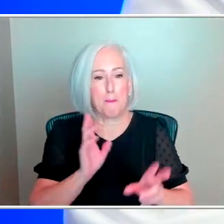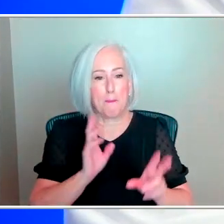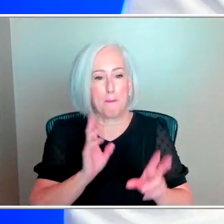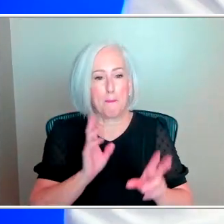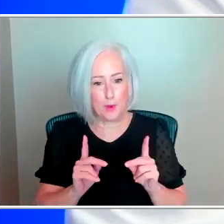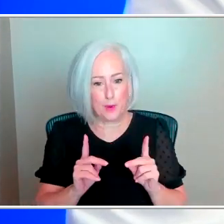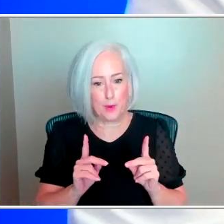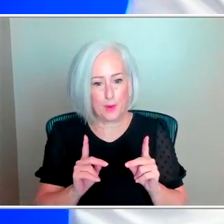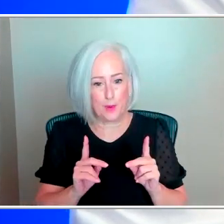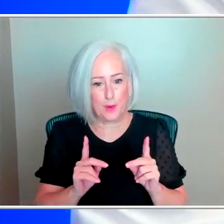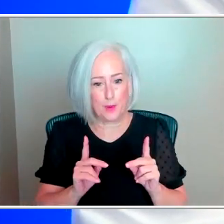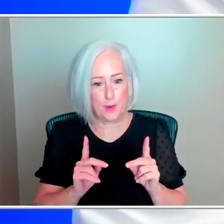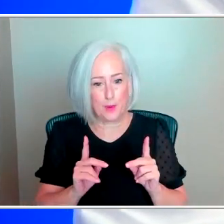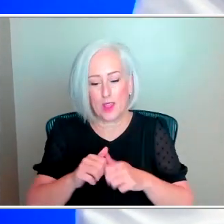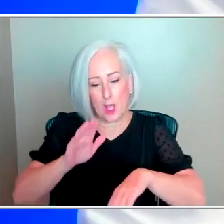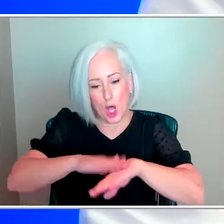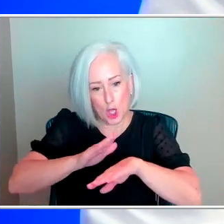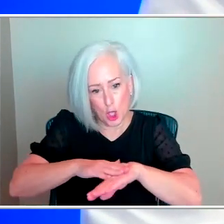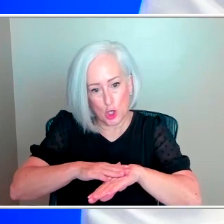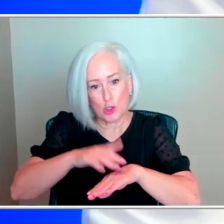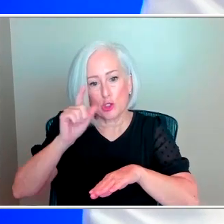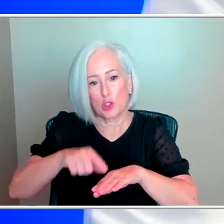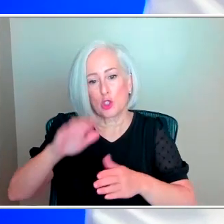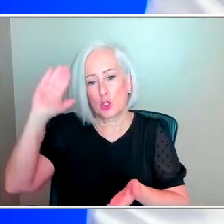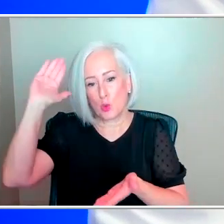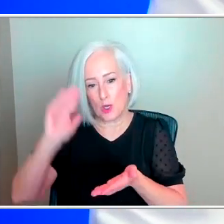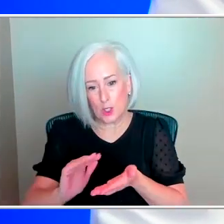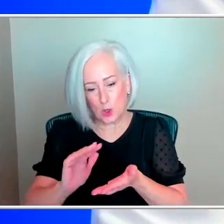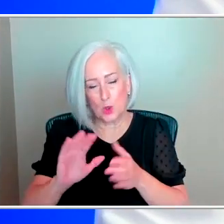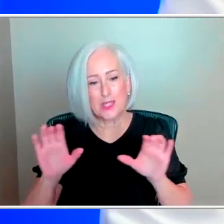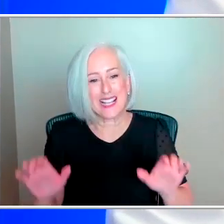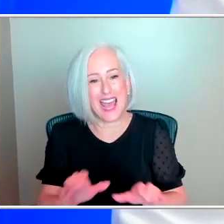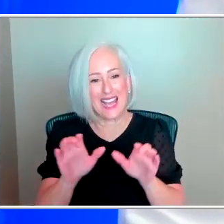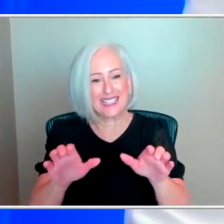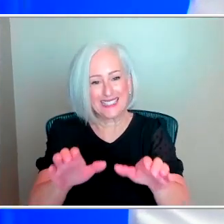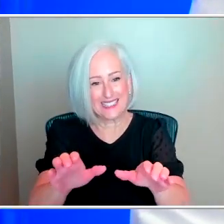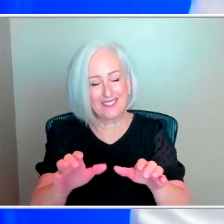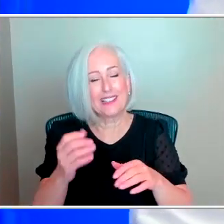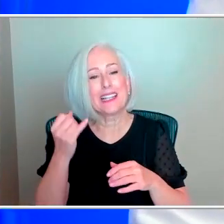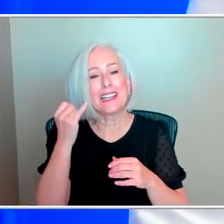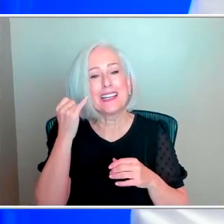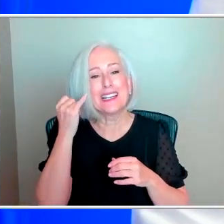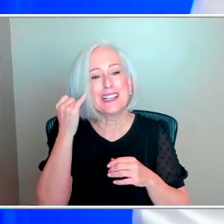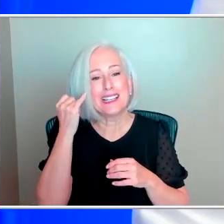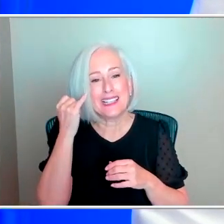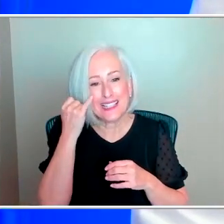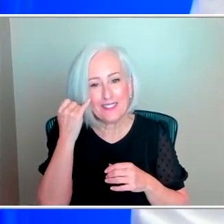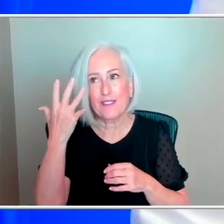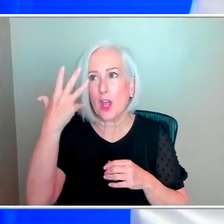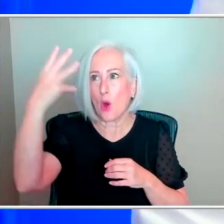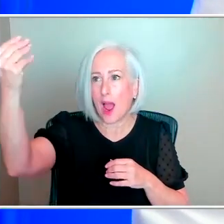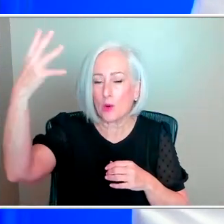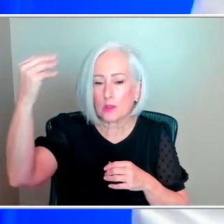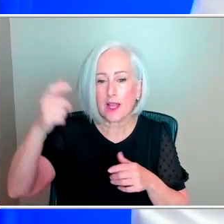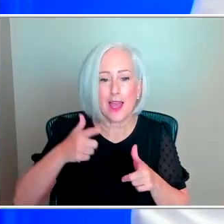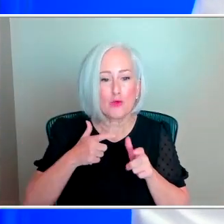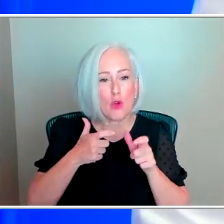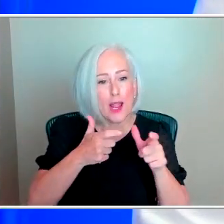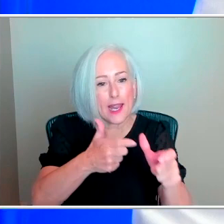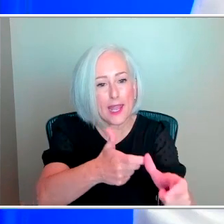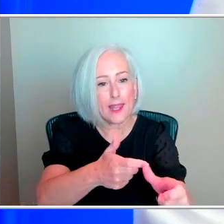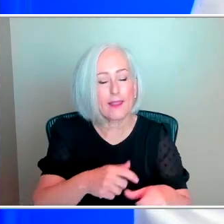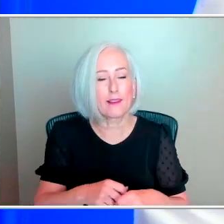alerts, should cut down their activity. If they're out running or whatever, they